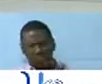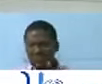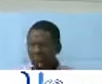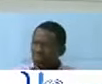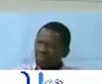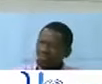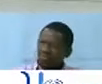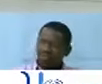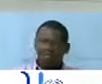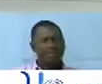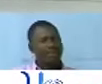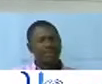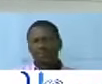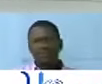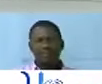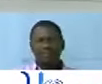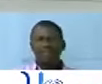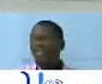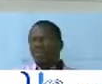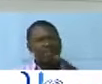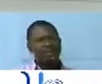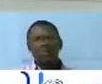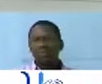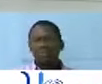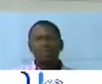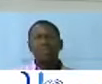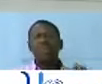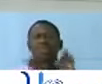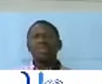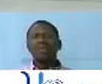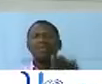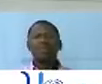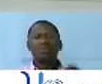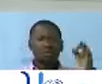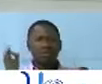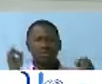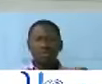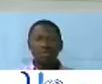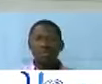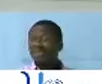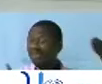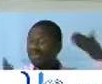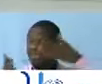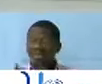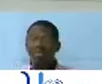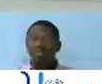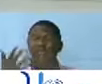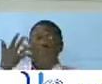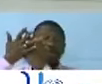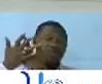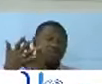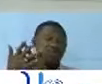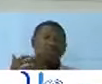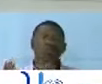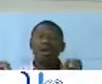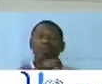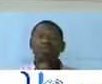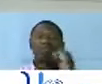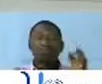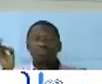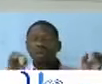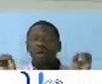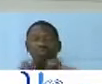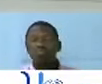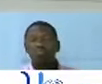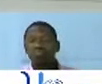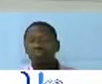was taken from the court to mile 2 without a court order. Mom nak ñu ko jëlé ci court bi rek yobbu ko mile 2 ci